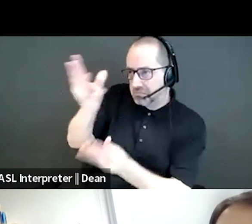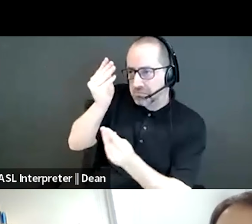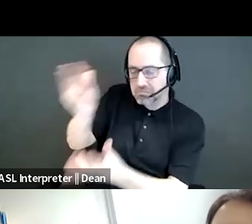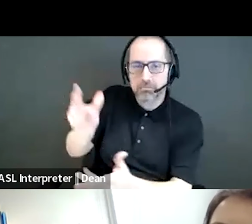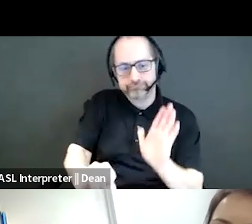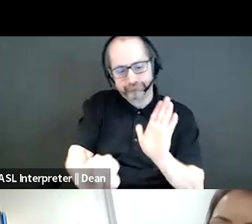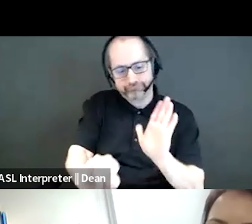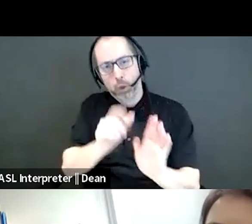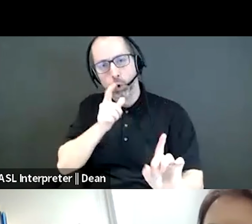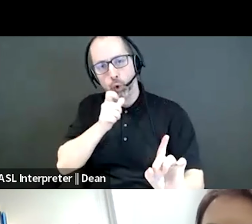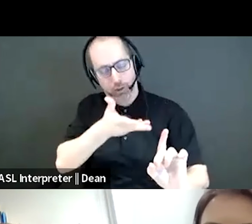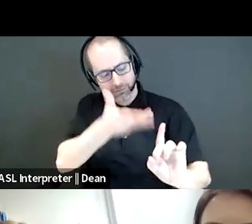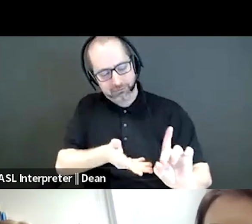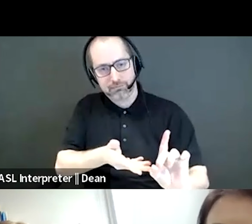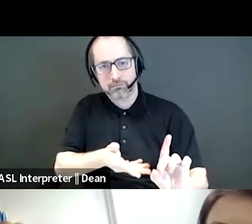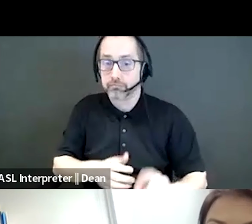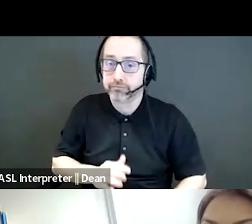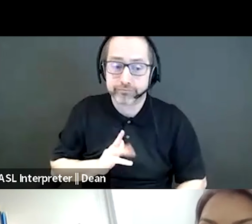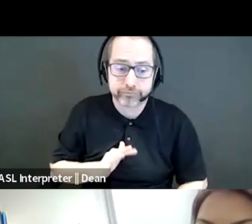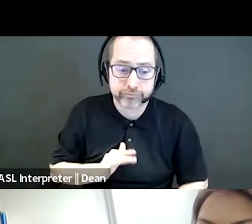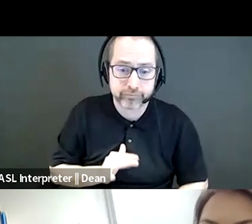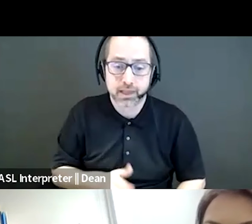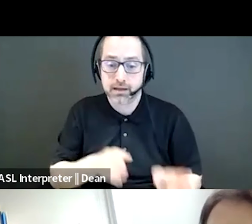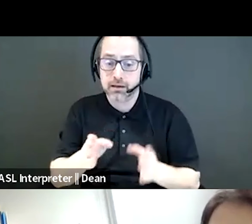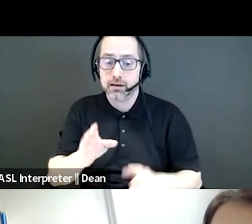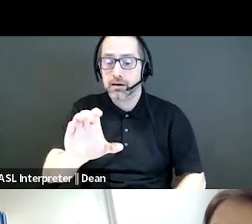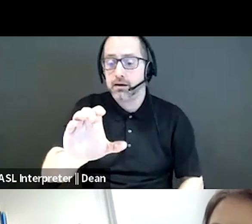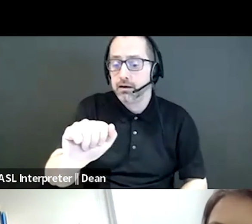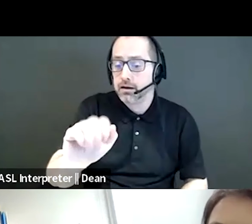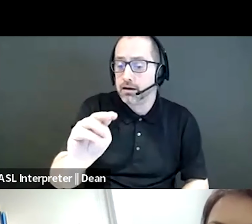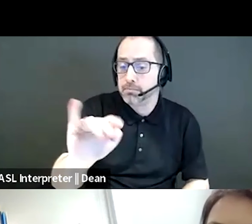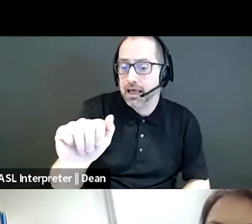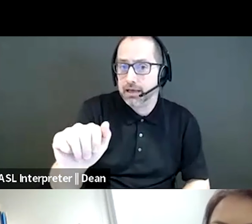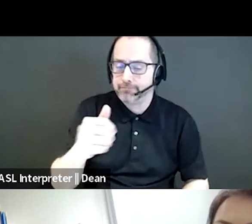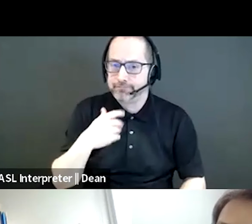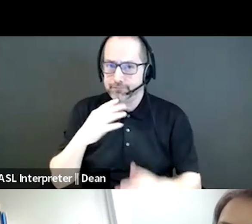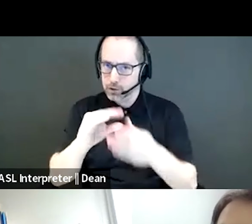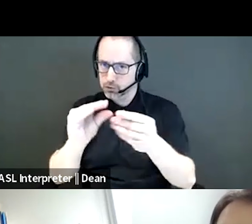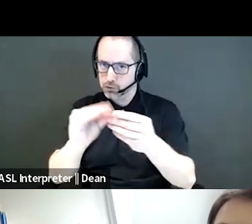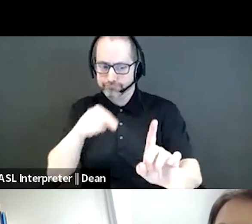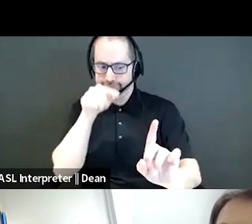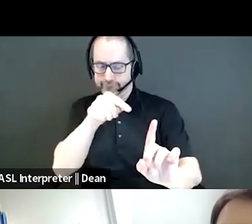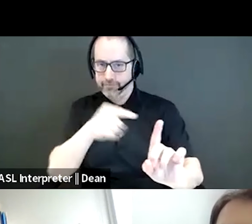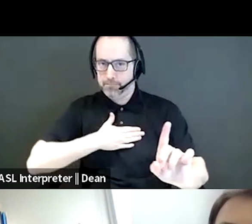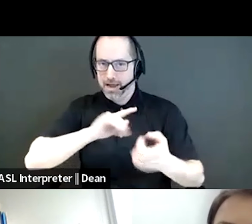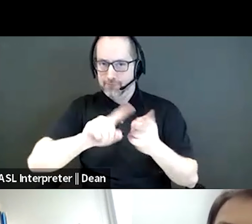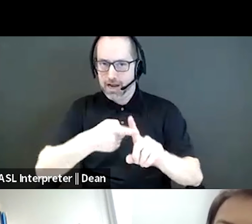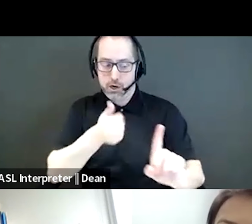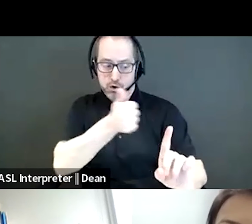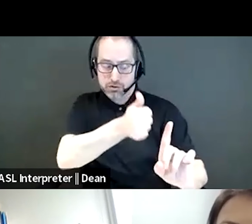Yeah, so for me, the testimonial that I have a friend that was a mother of